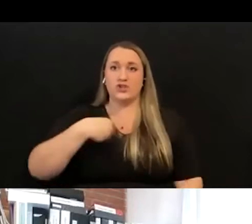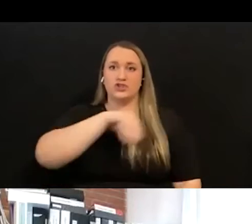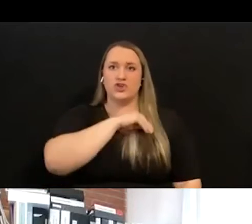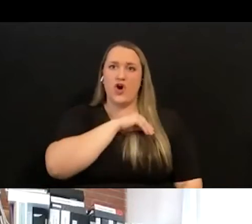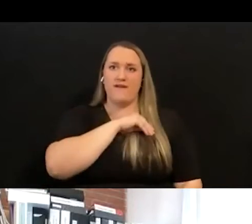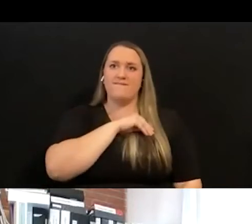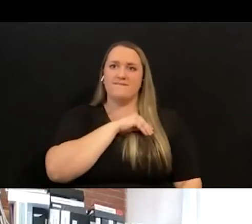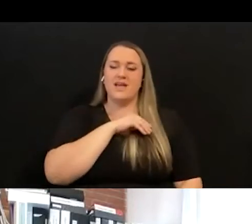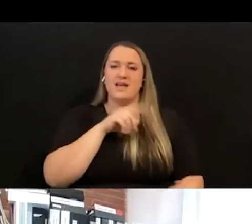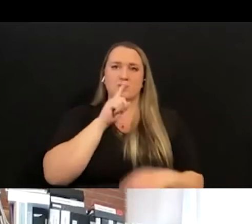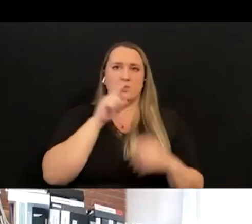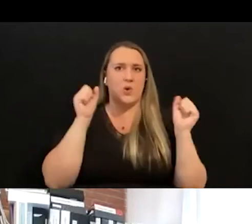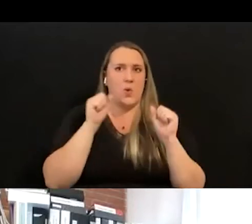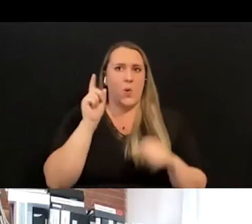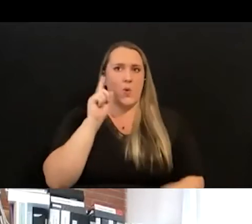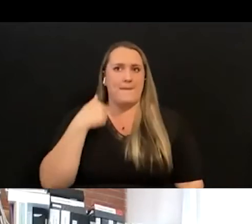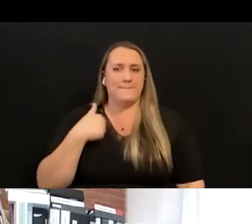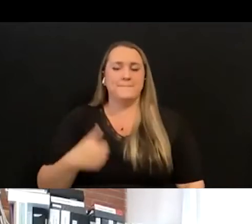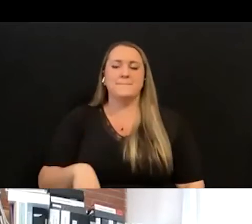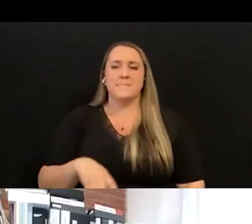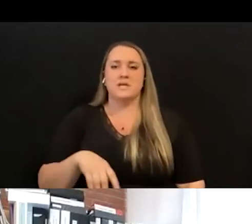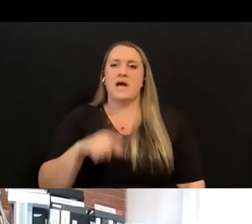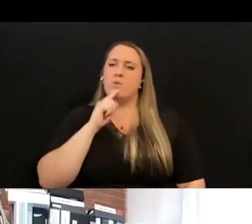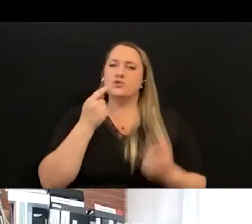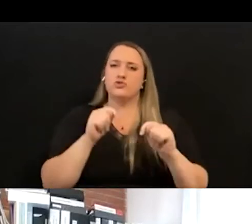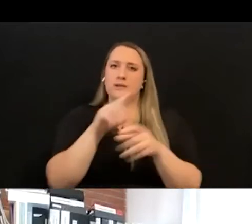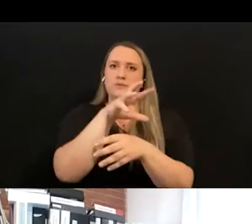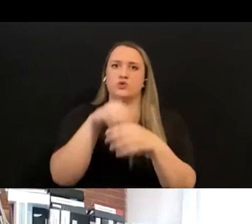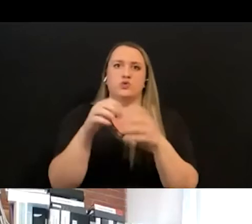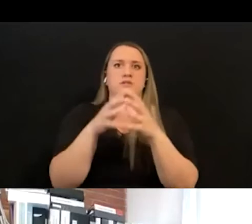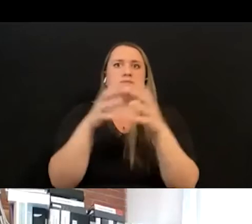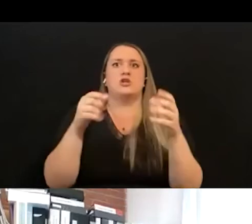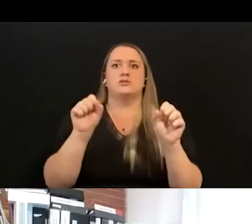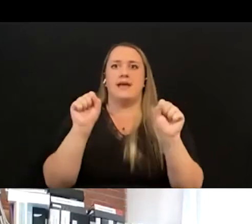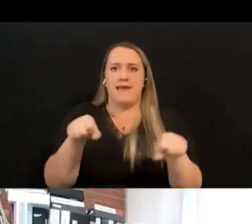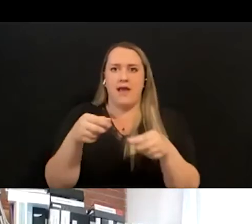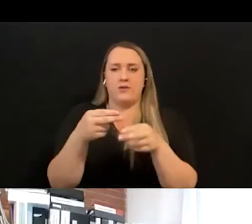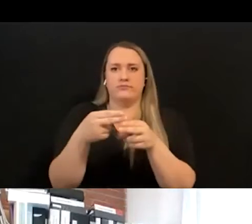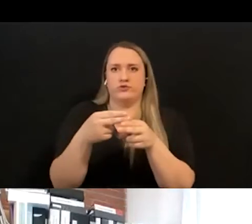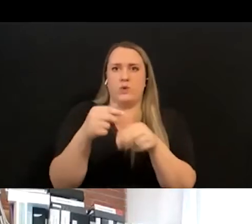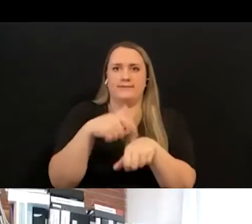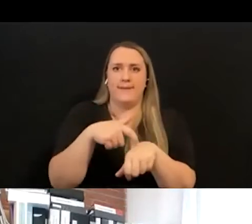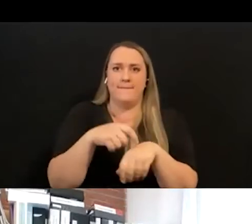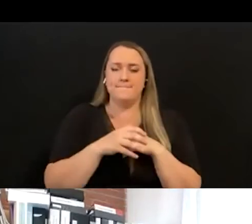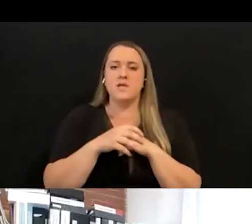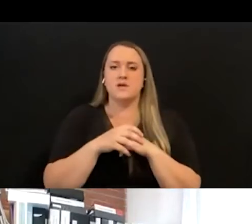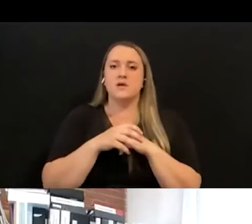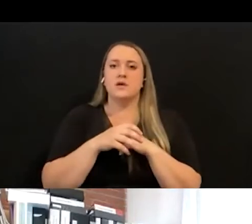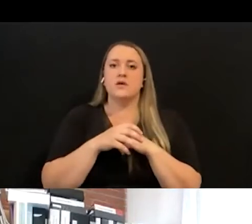am. Yes, I'll try and pack in as much as I can in a short space of time.